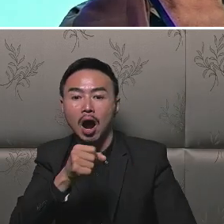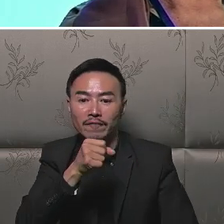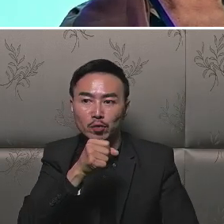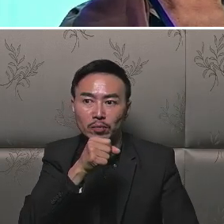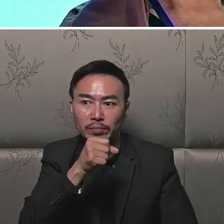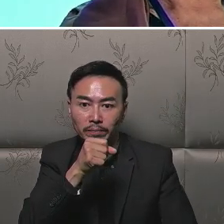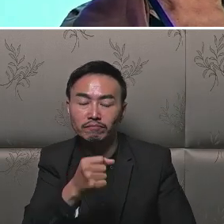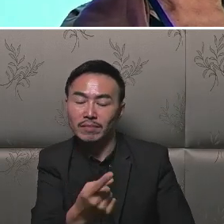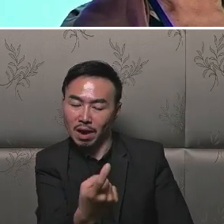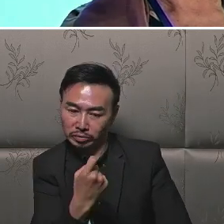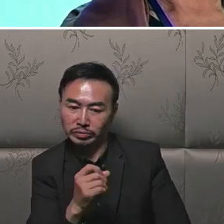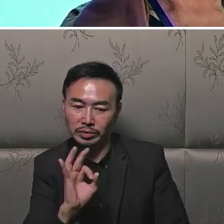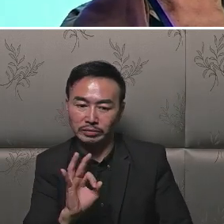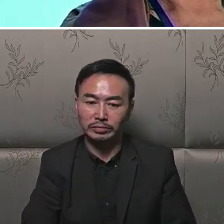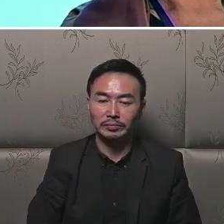Do we have any question?